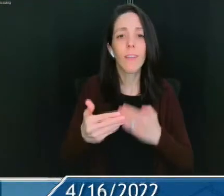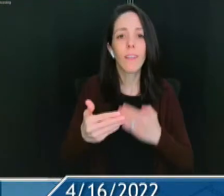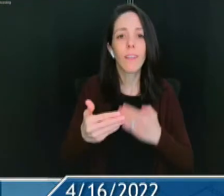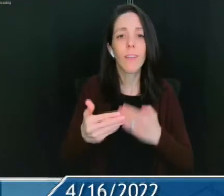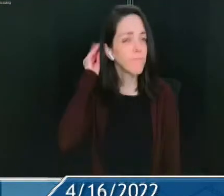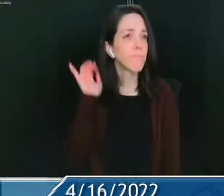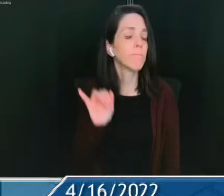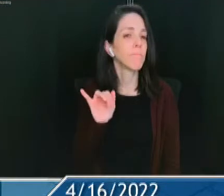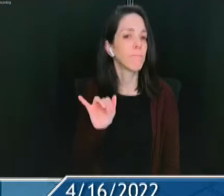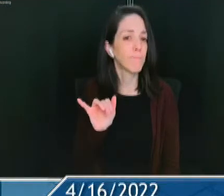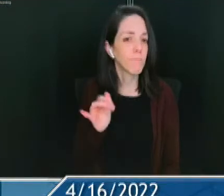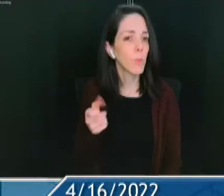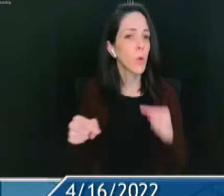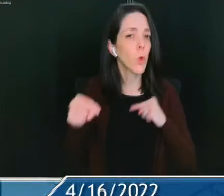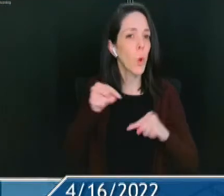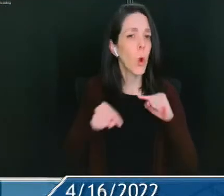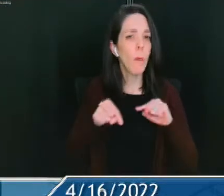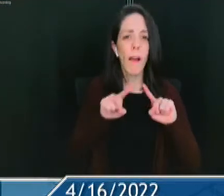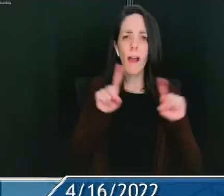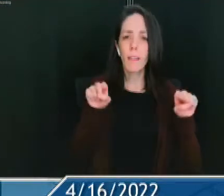have